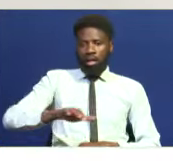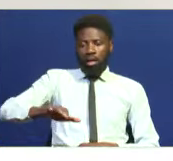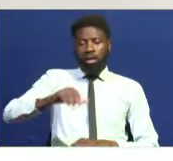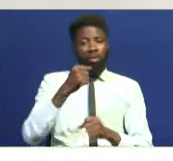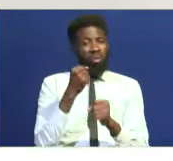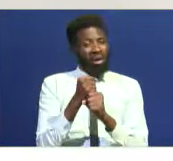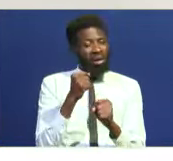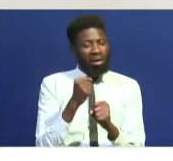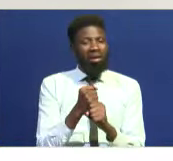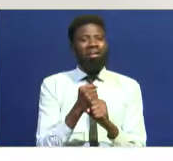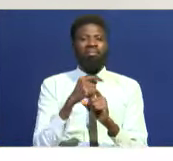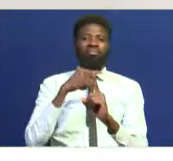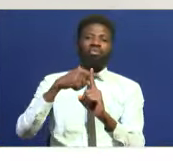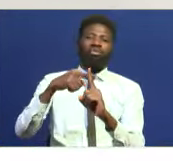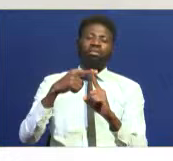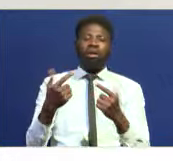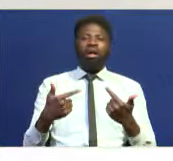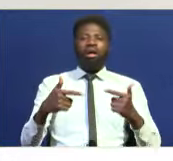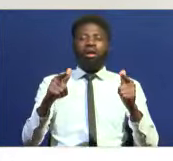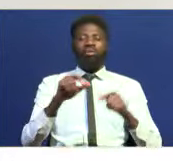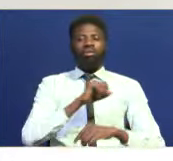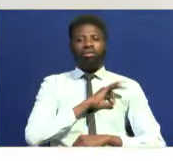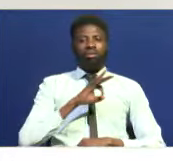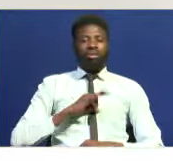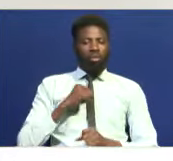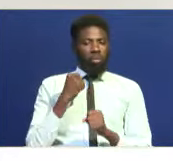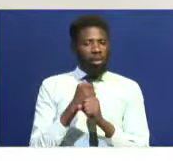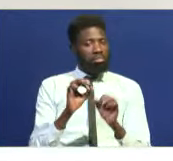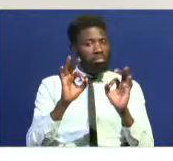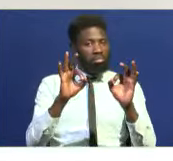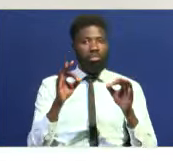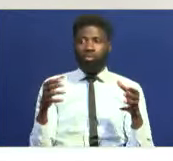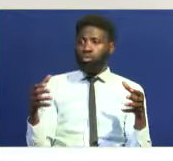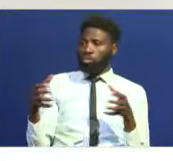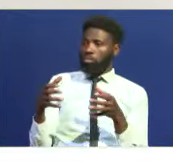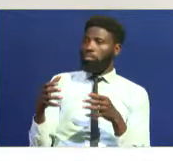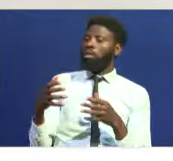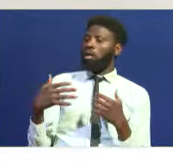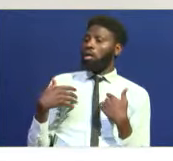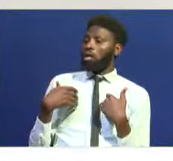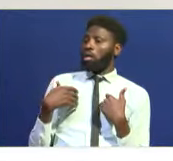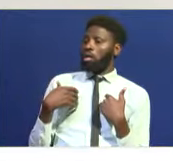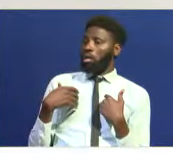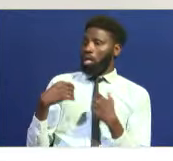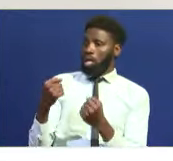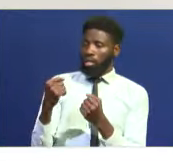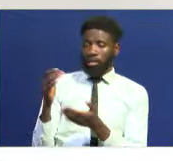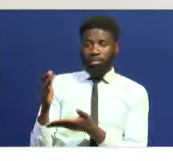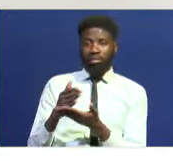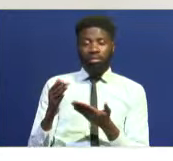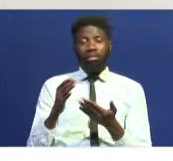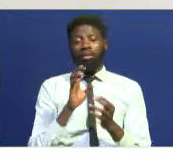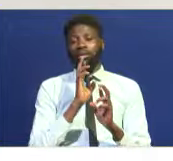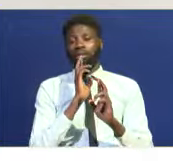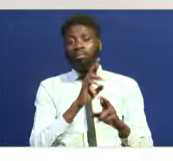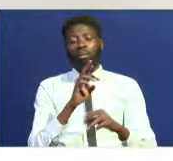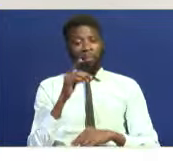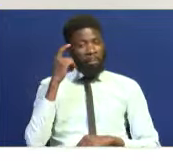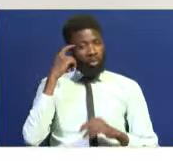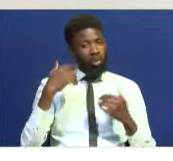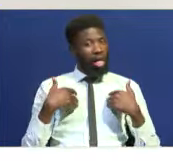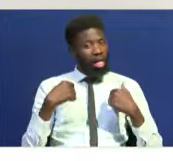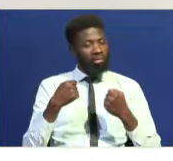allows for employees' productivity. Now, this comes as the health sector continues to report increased cases of mental